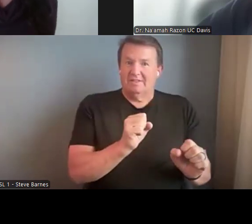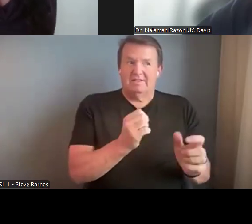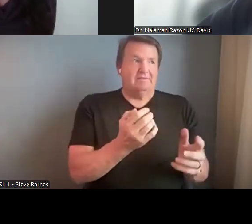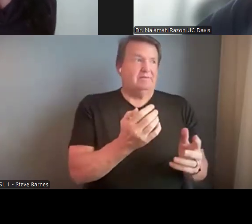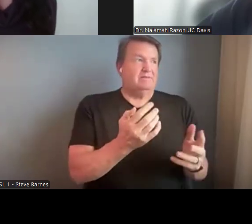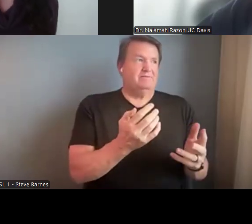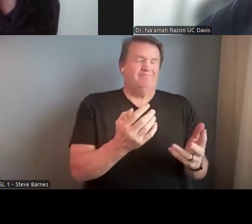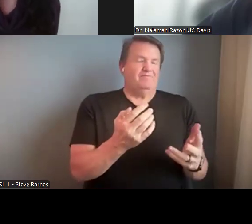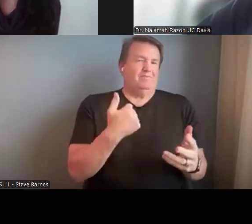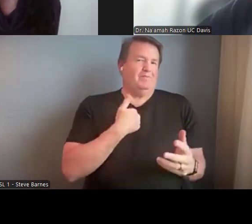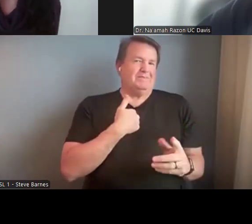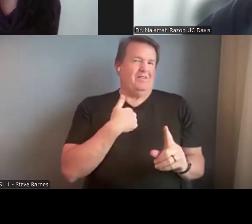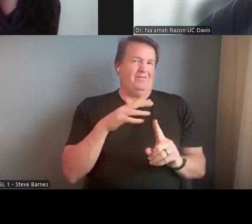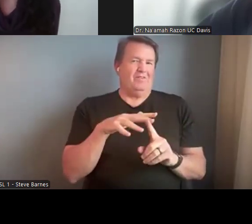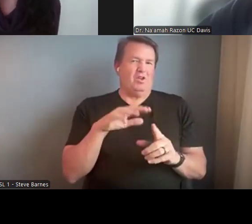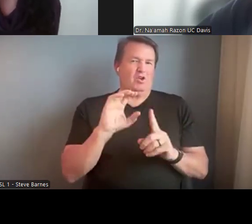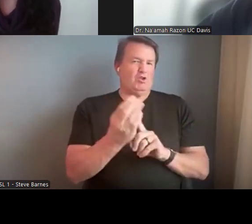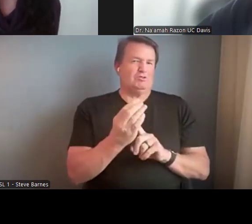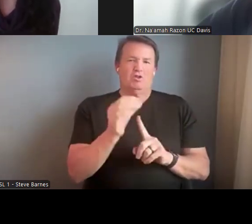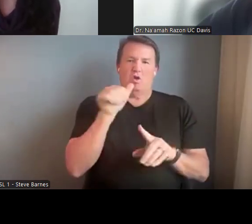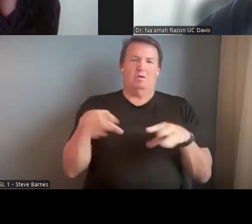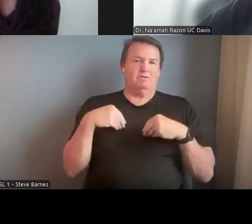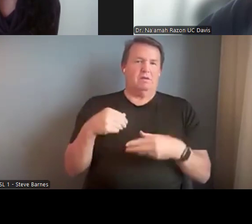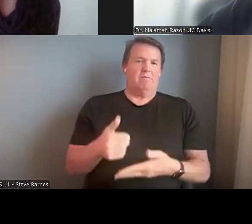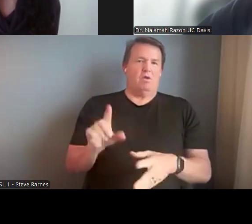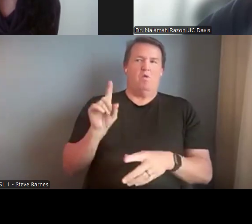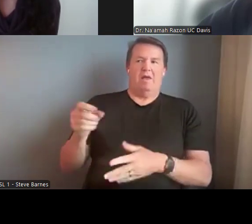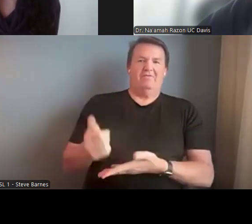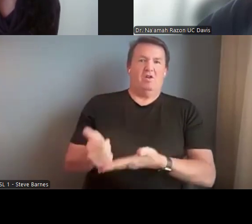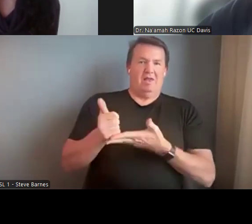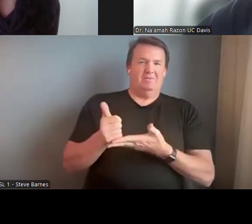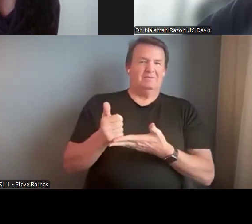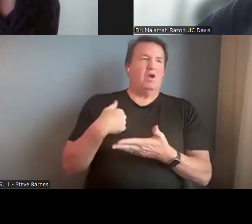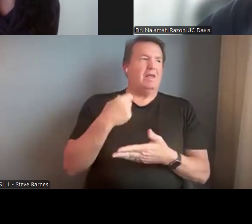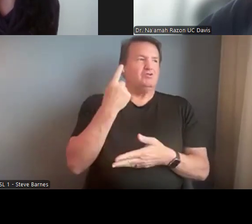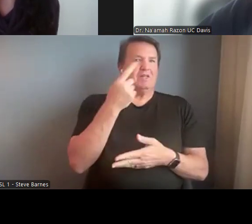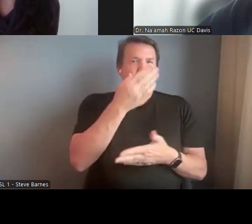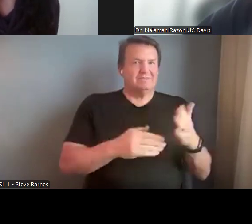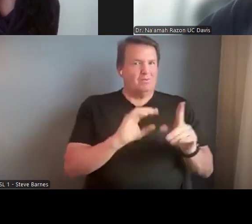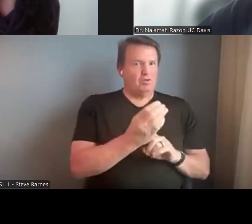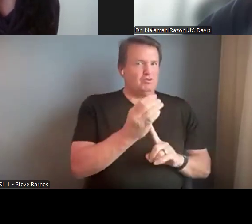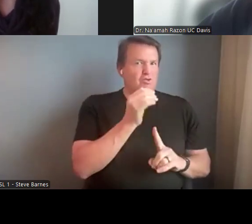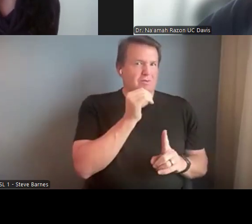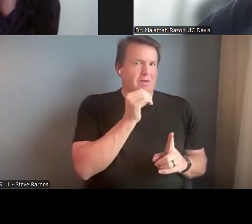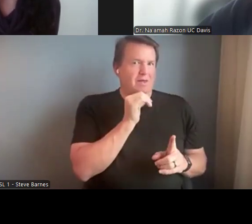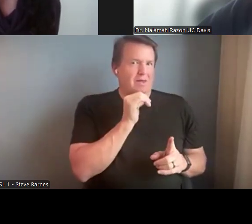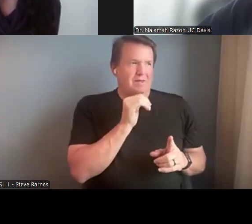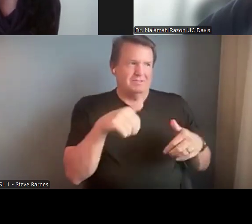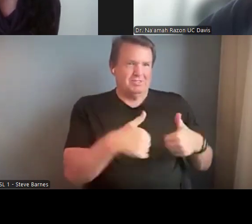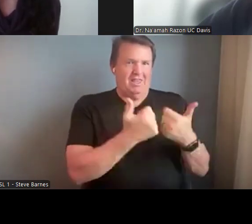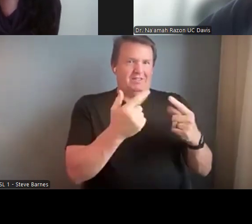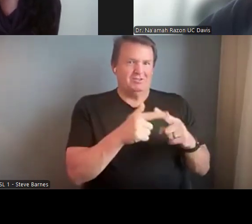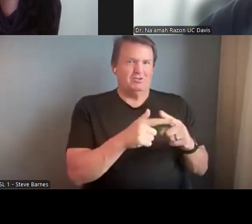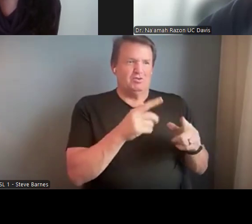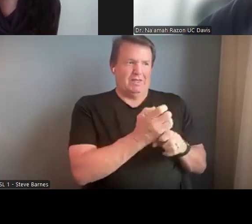help. And so I kind of knew that going into from some cultures that was going to be a challenge. So I'm so excited to work with you to kind of see how we